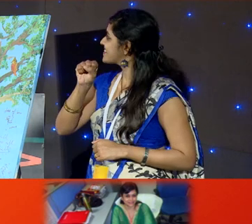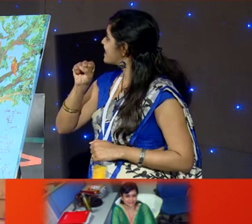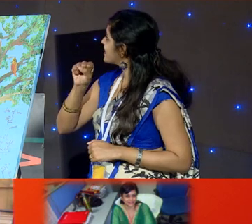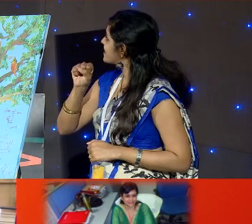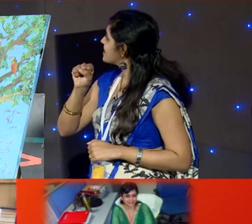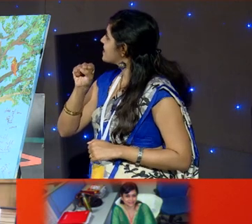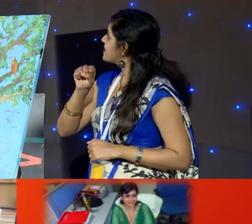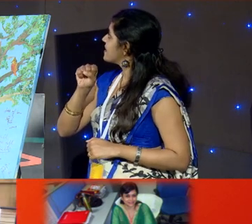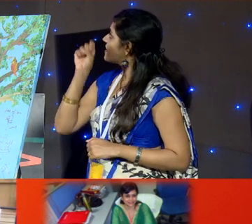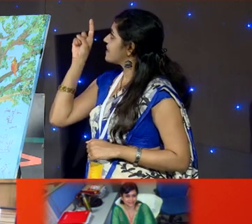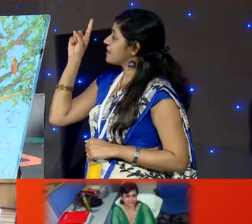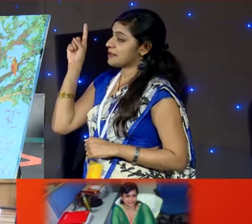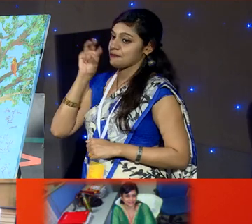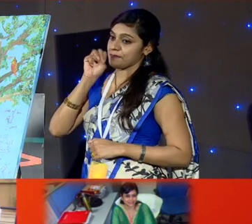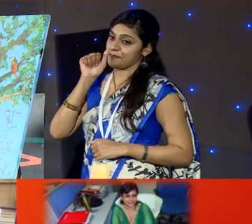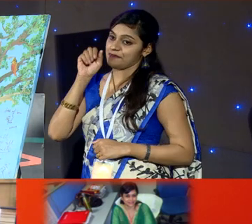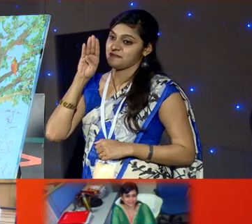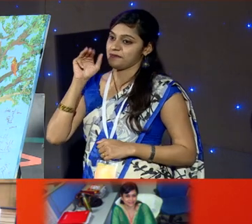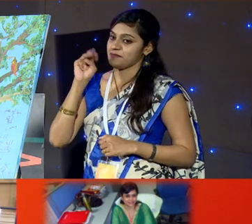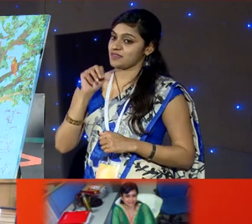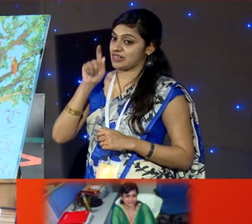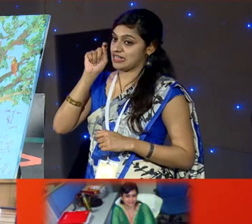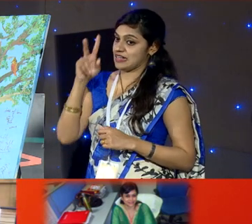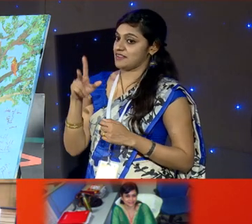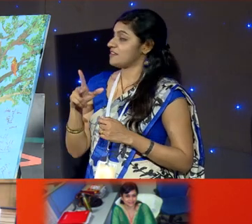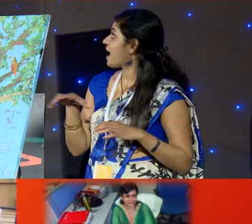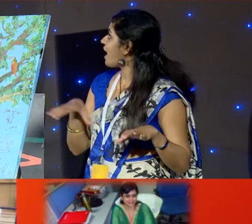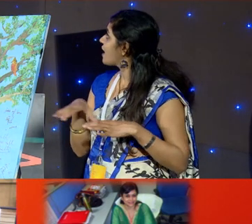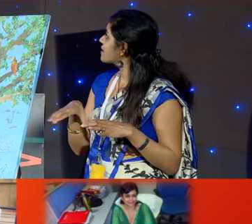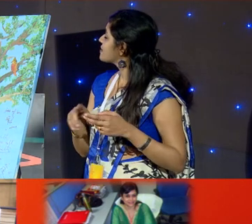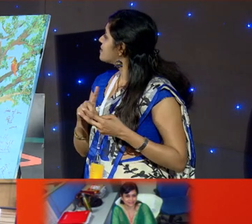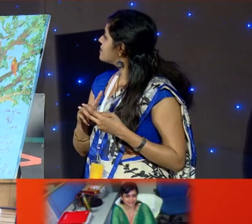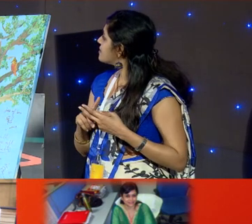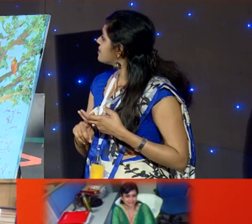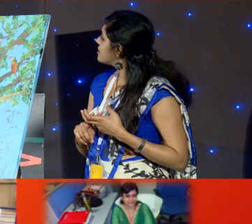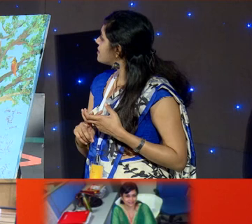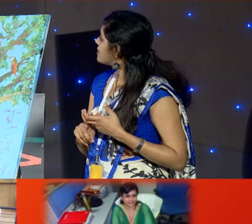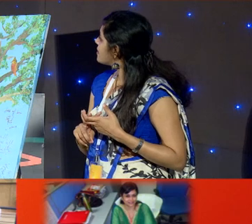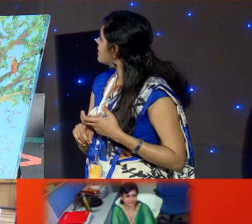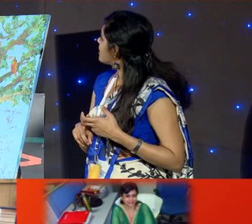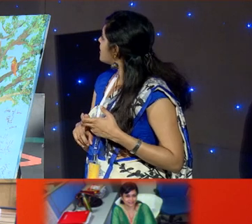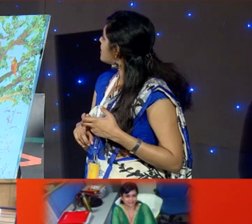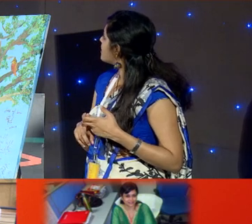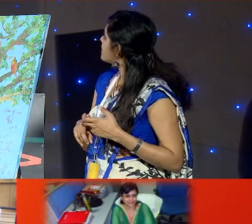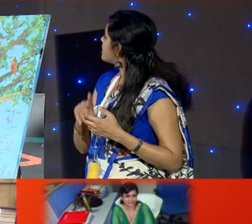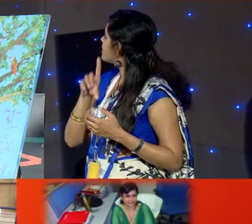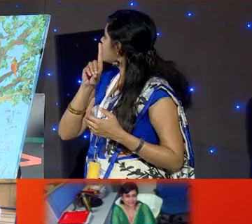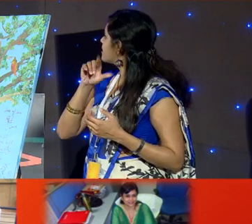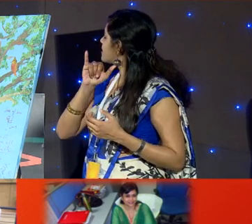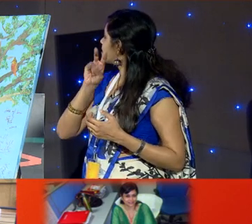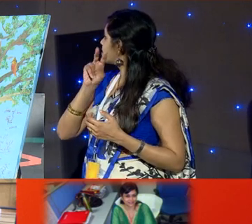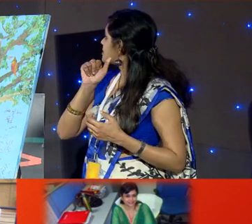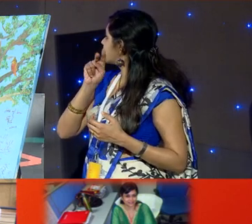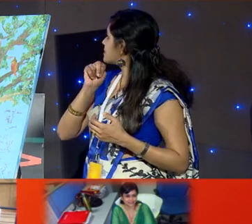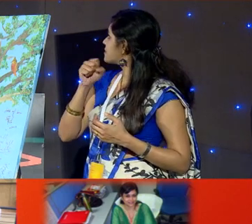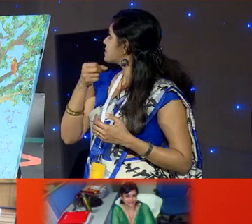artist. Jogender, he has opened his own gym. Sonu Bola, he is with International Handicap. Devanshu, he is a